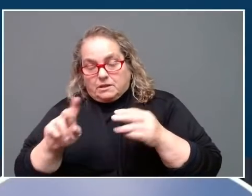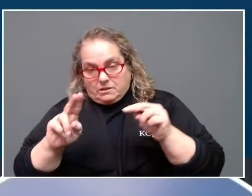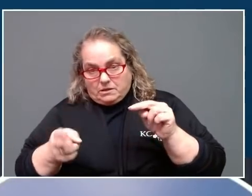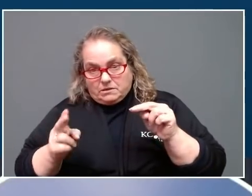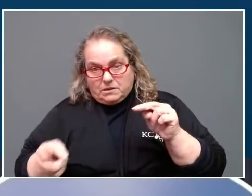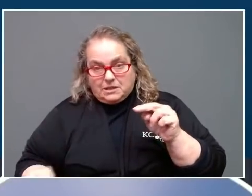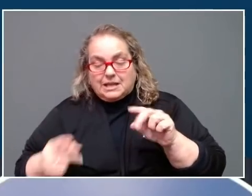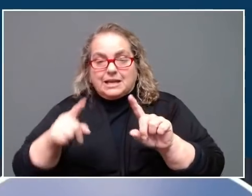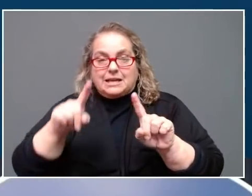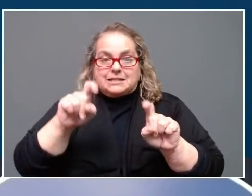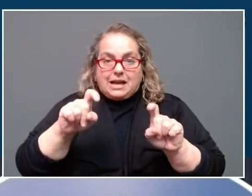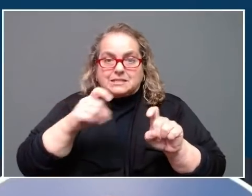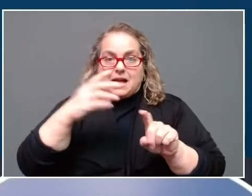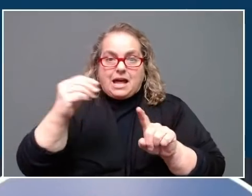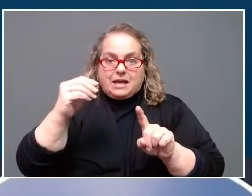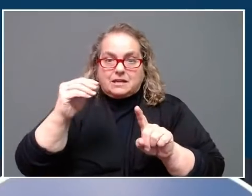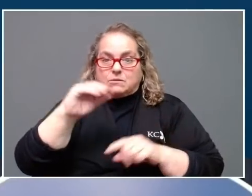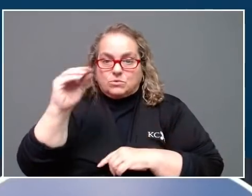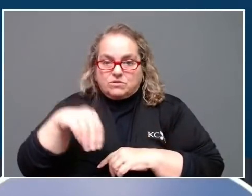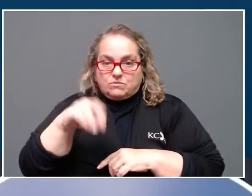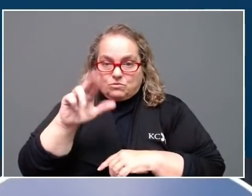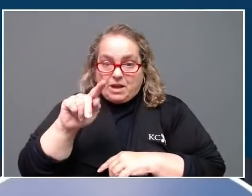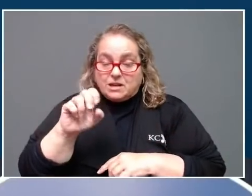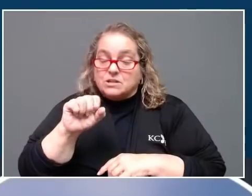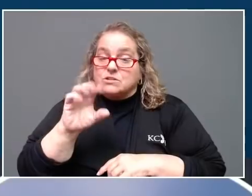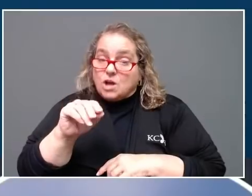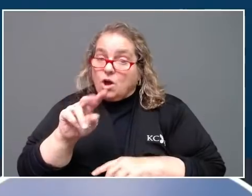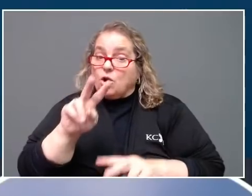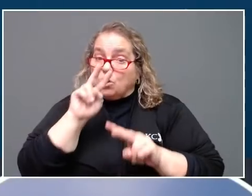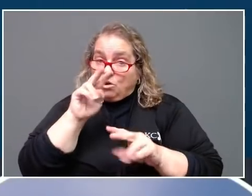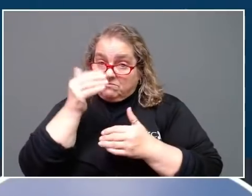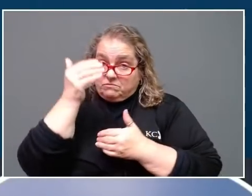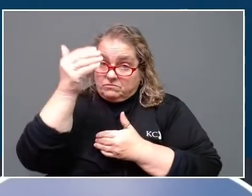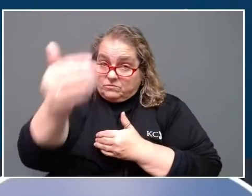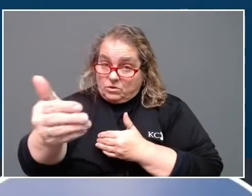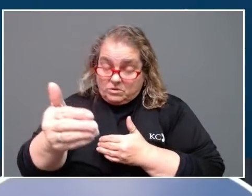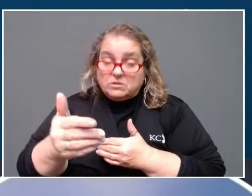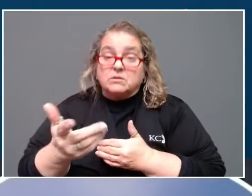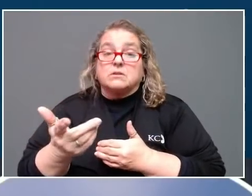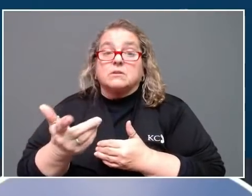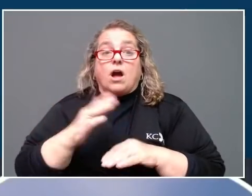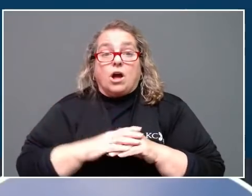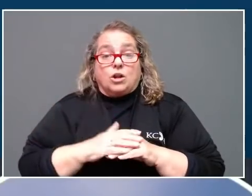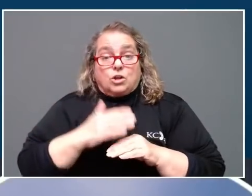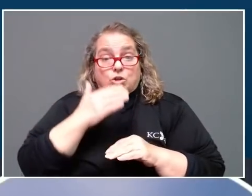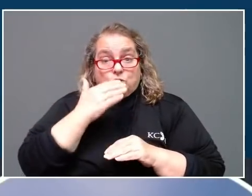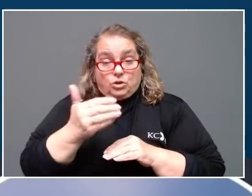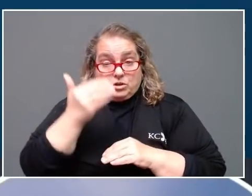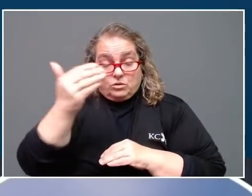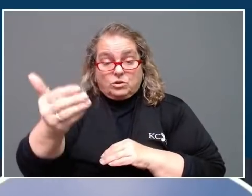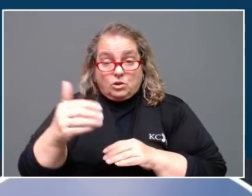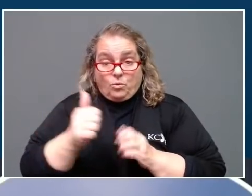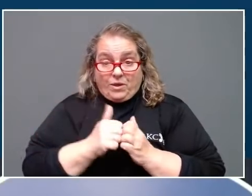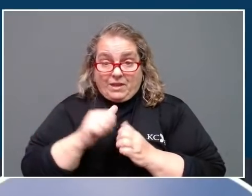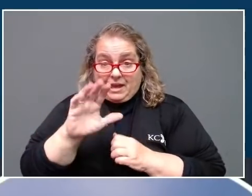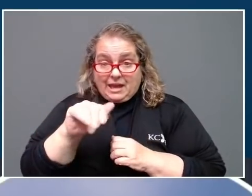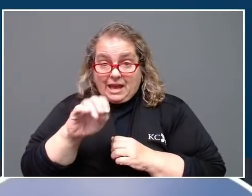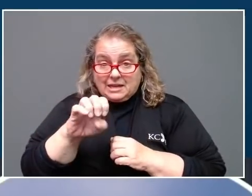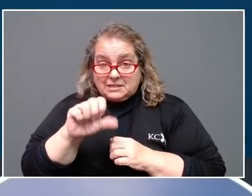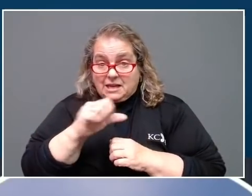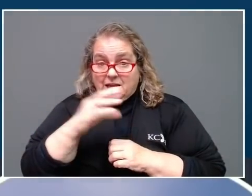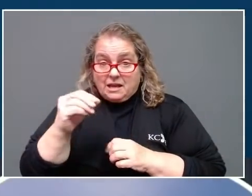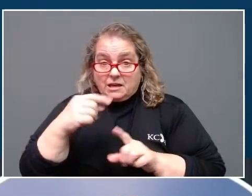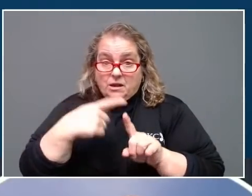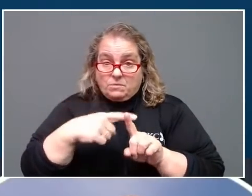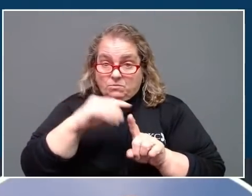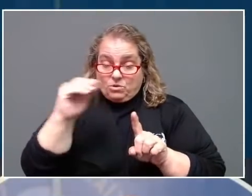positivity. So looking forward, being on this good trajectory in regards to cases and positivity rate, if these